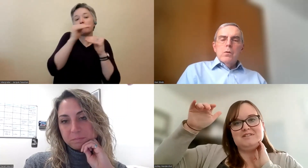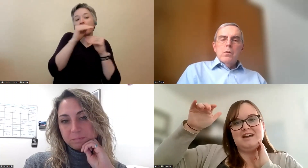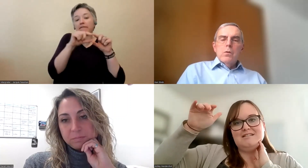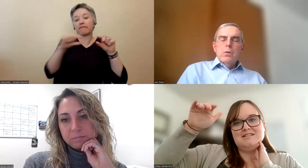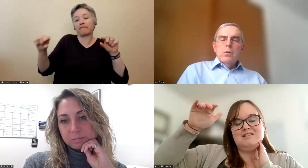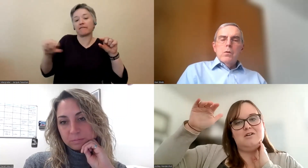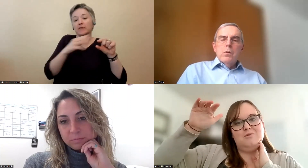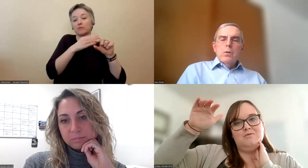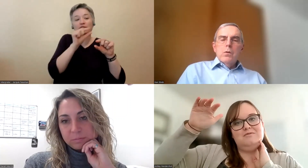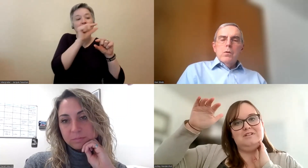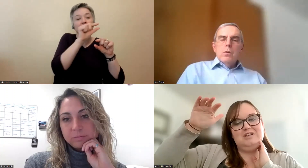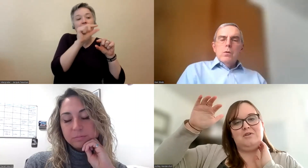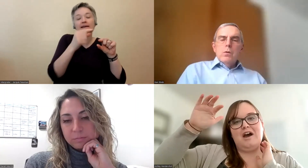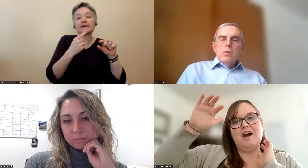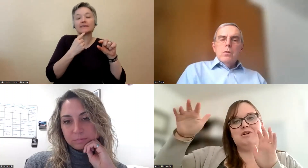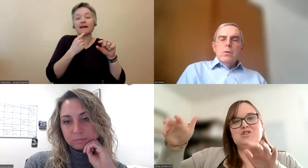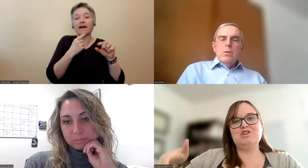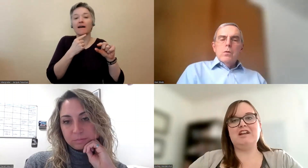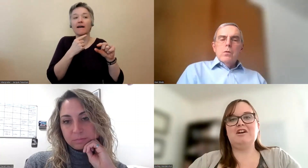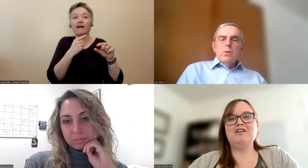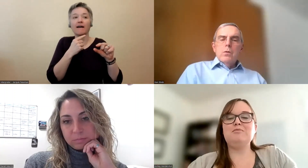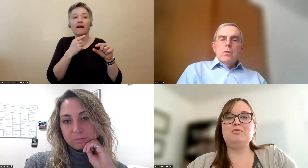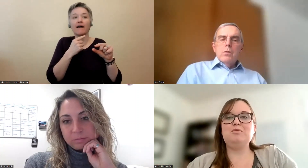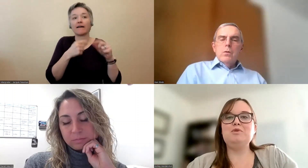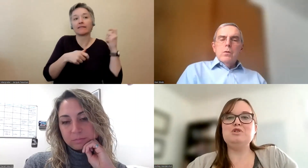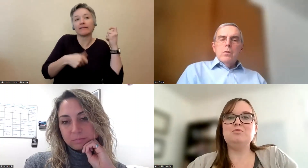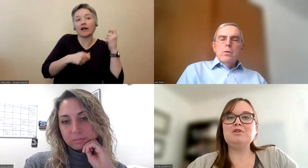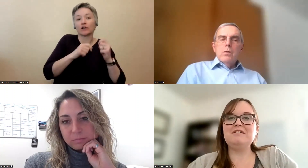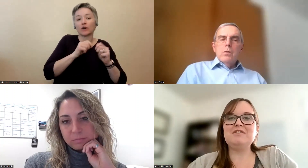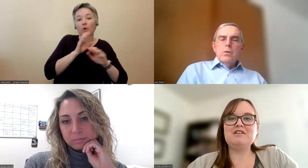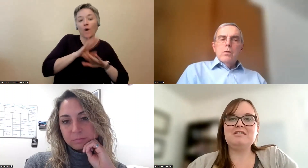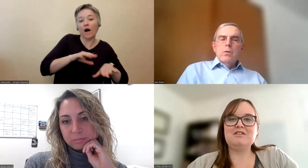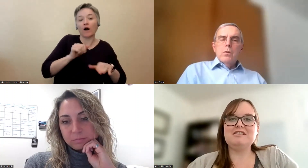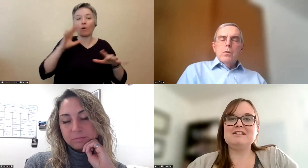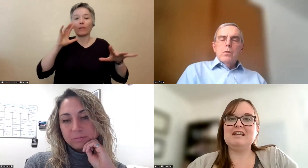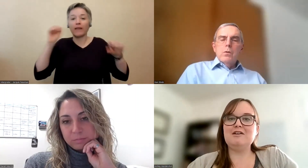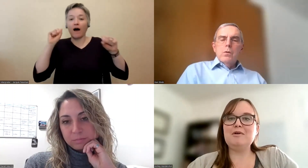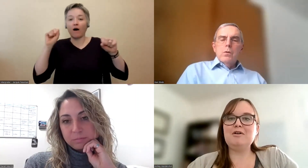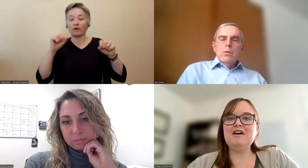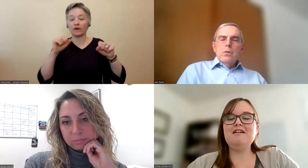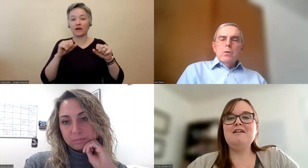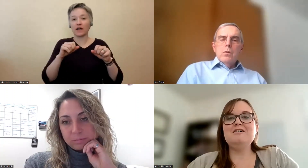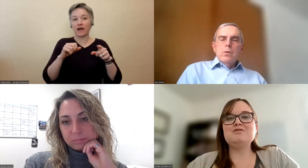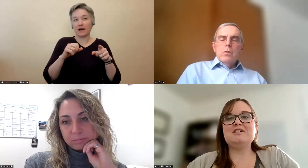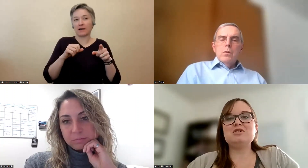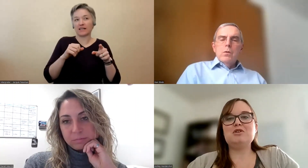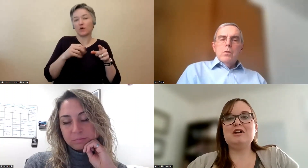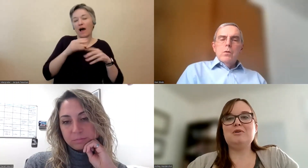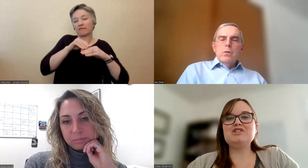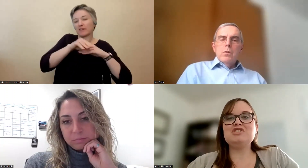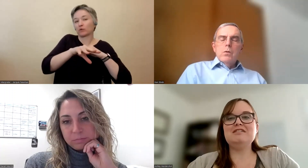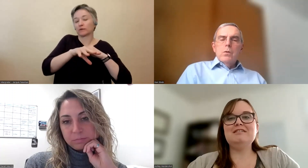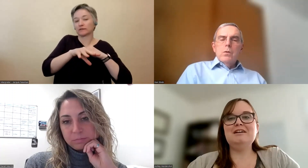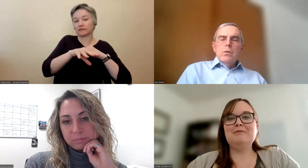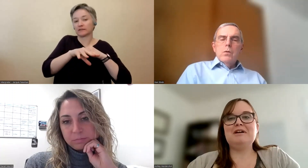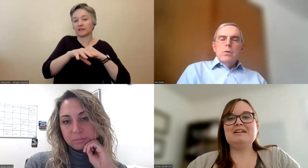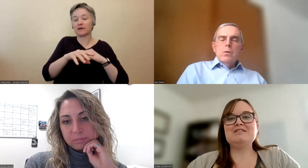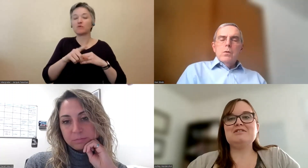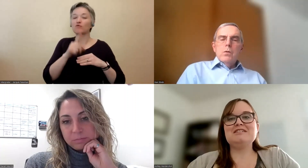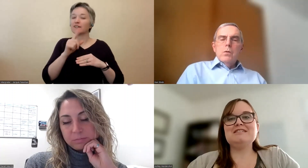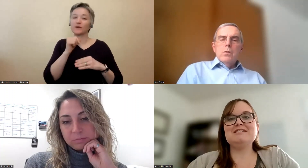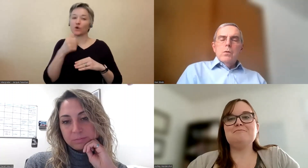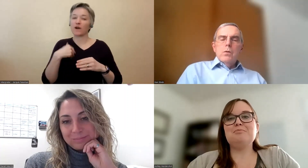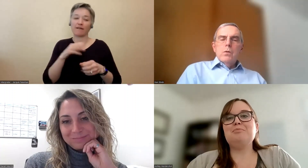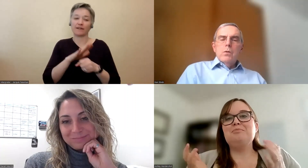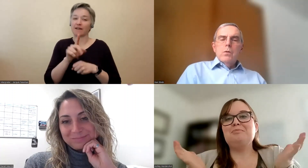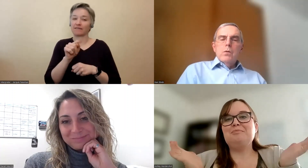about those yet to know, how much they're inherited, but we do believe there is data about that. So that's a great question. My